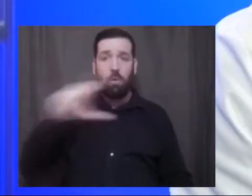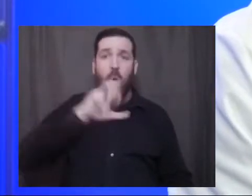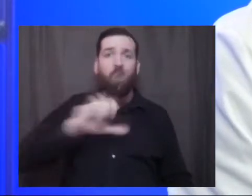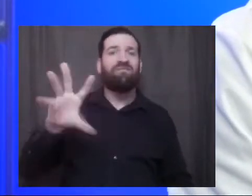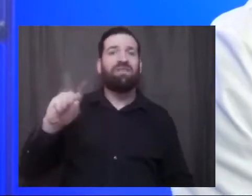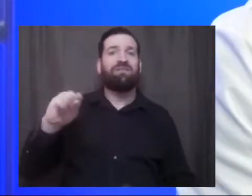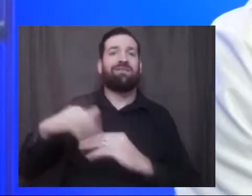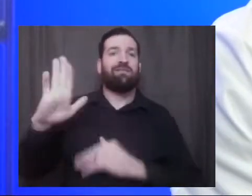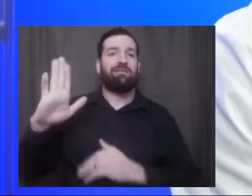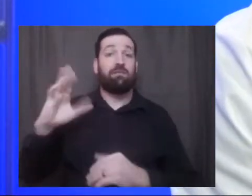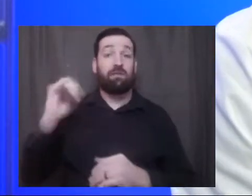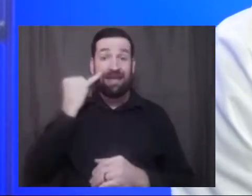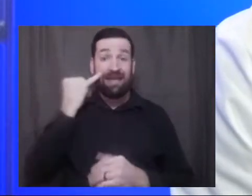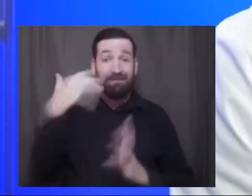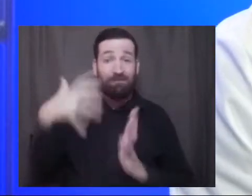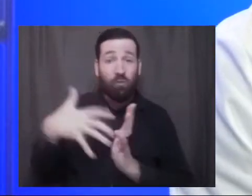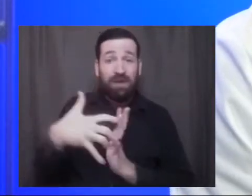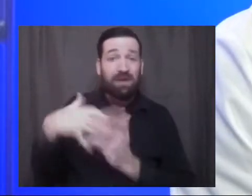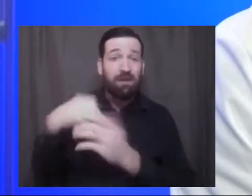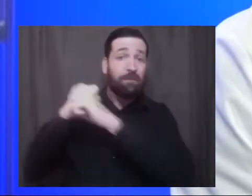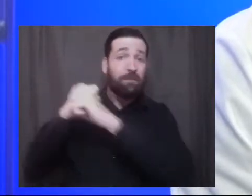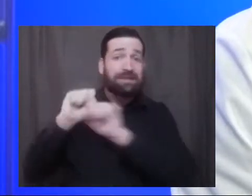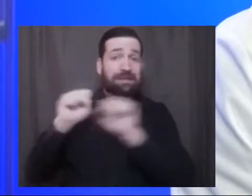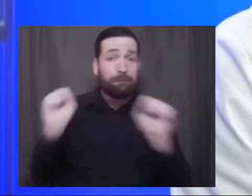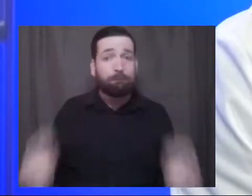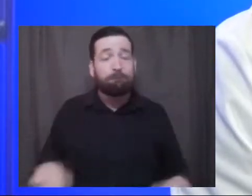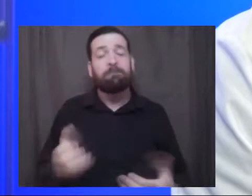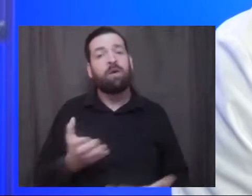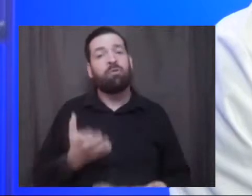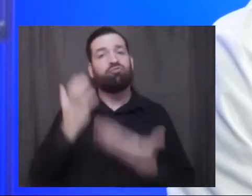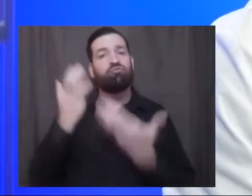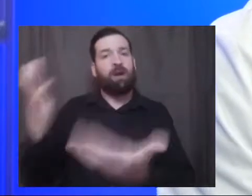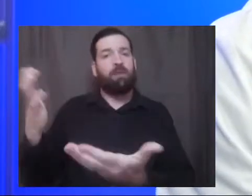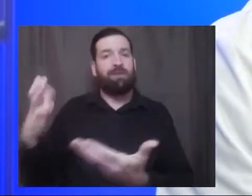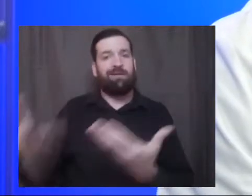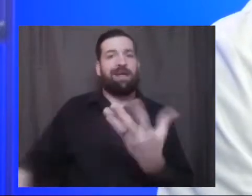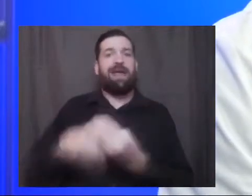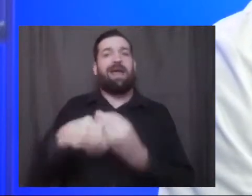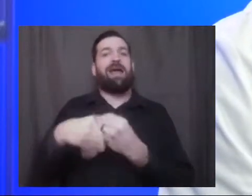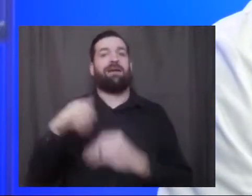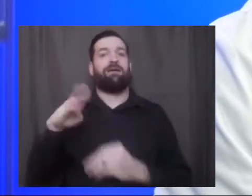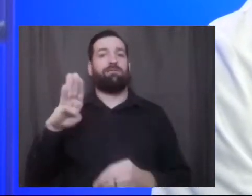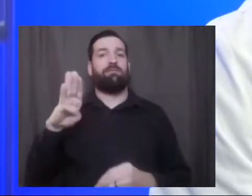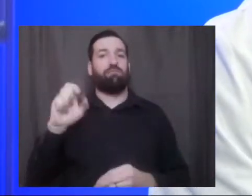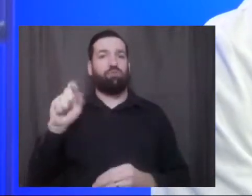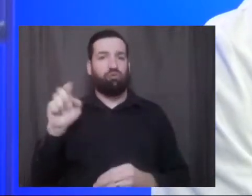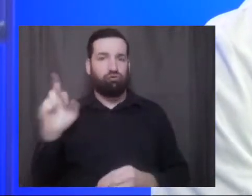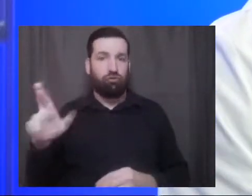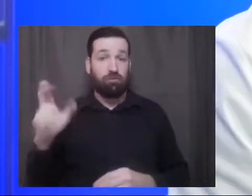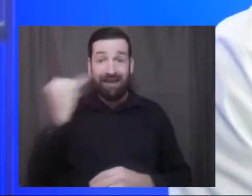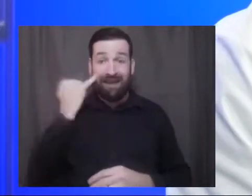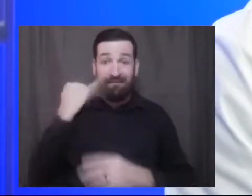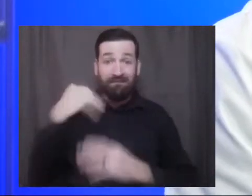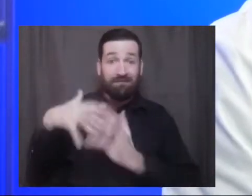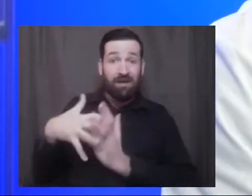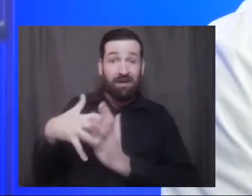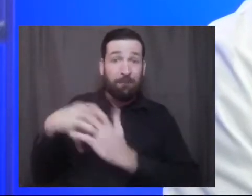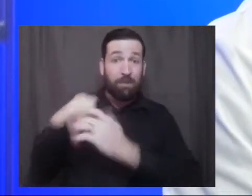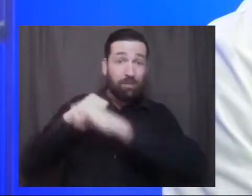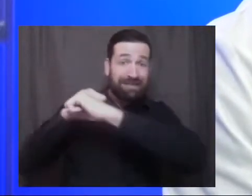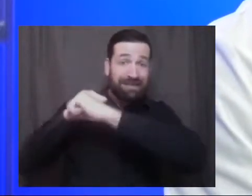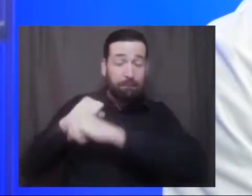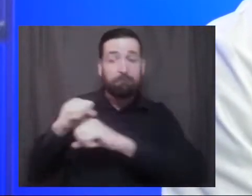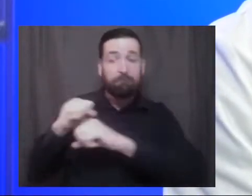immune compromised, they also recommended that additional booster dose. So if you're immune compromised, that would be a 5th dose. If you're not